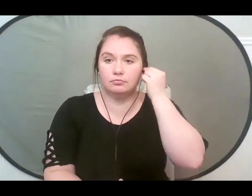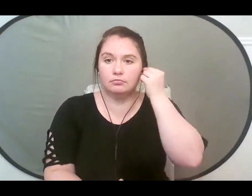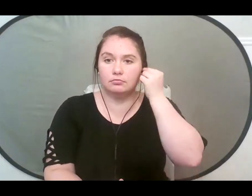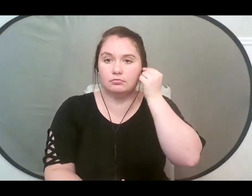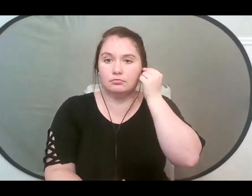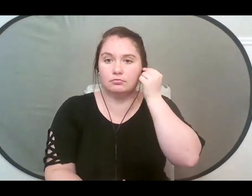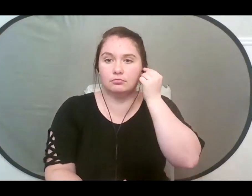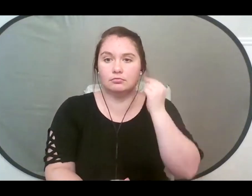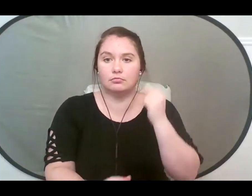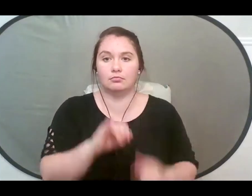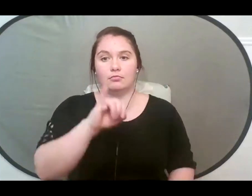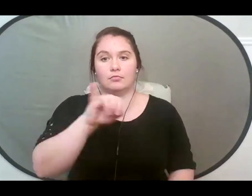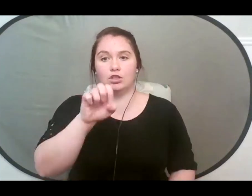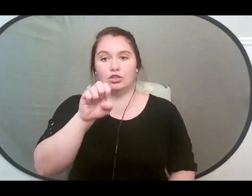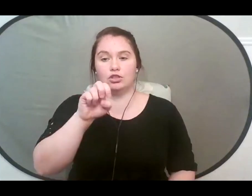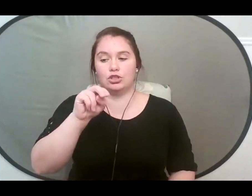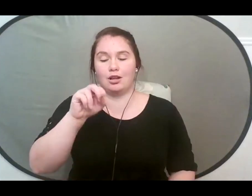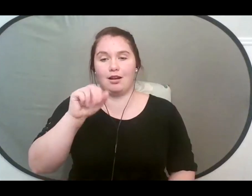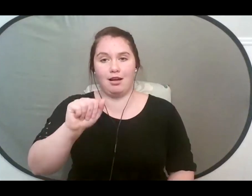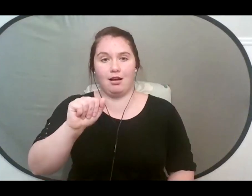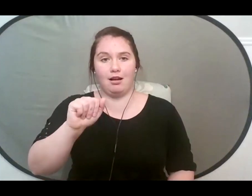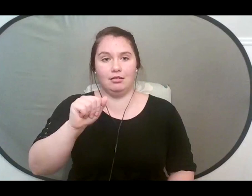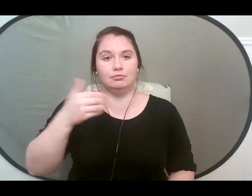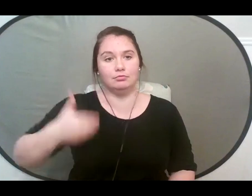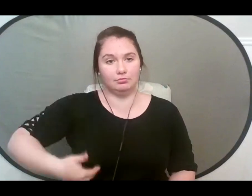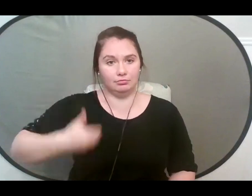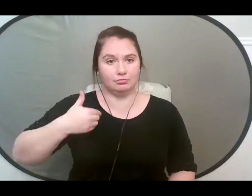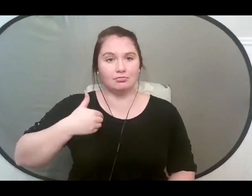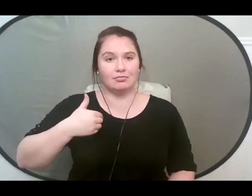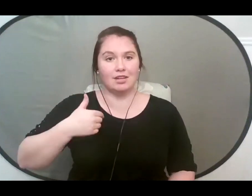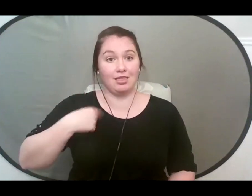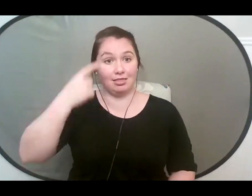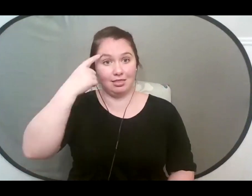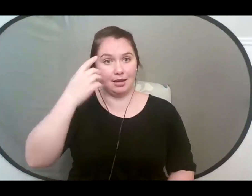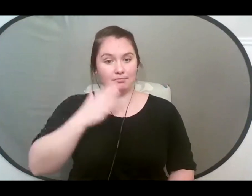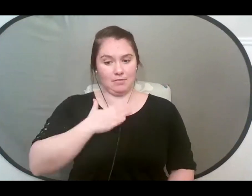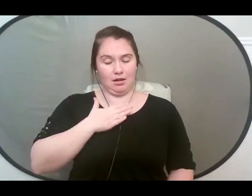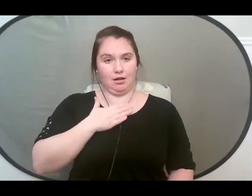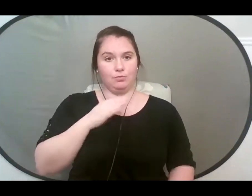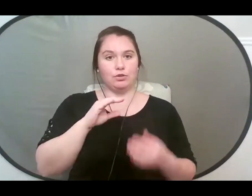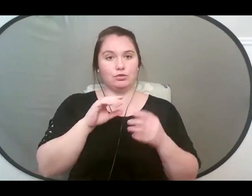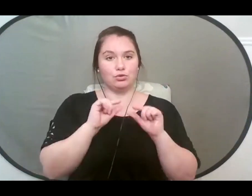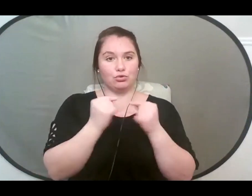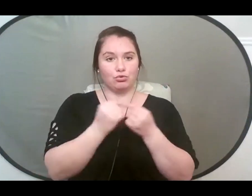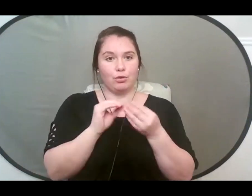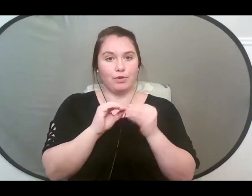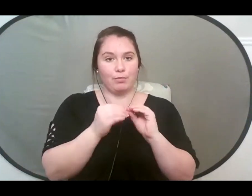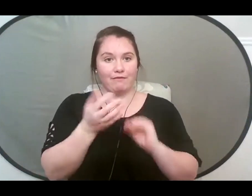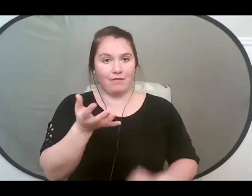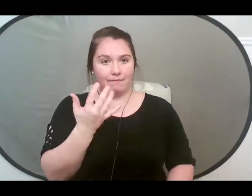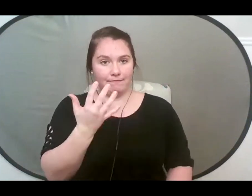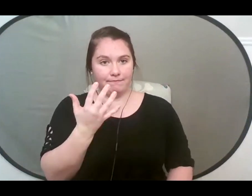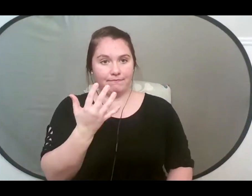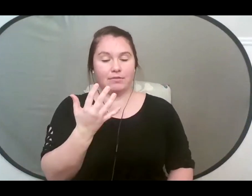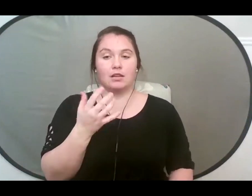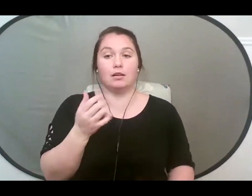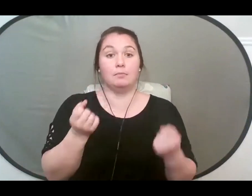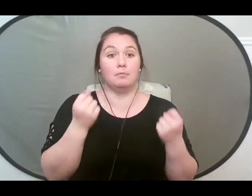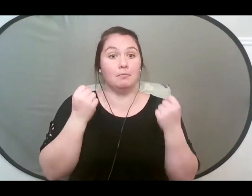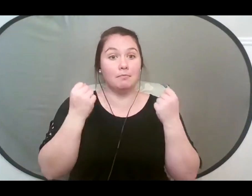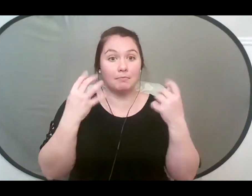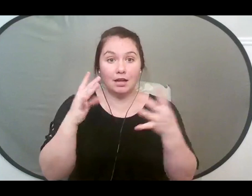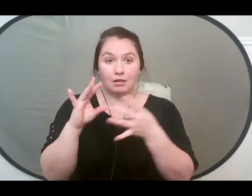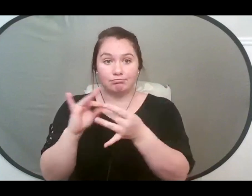Okay, I believe this is Jenna, and I believe that I had the last group, group number 5. And like many of the comments that were made in the